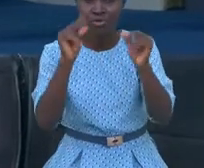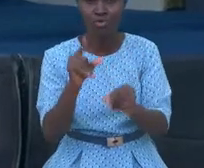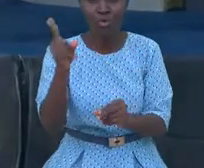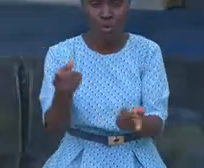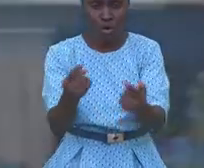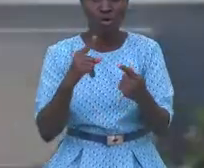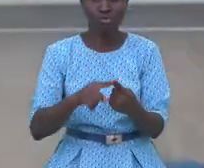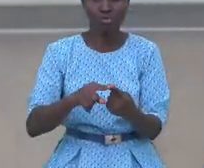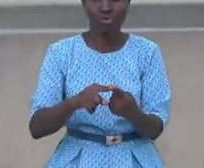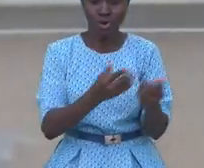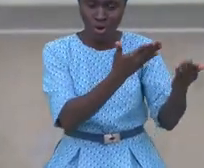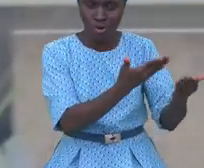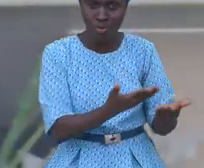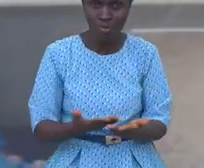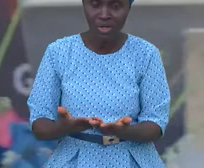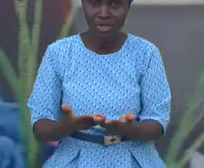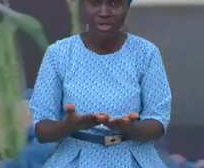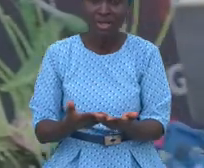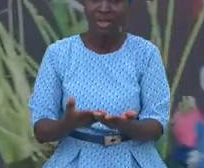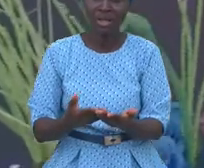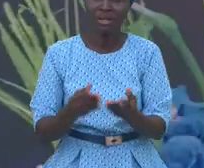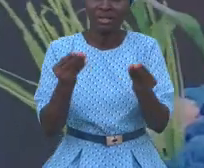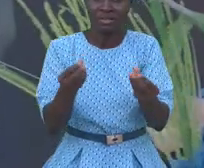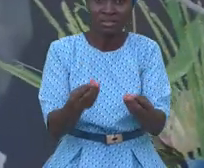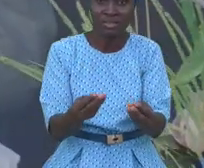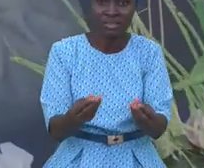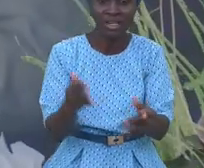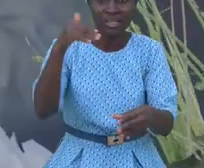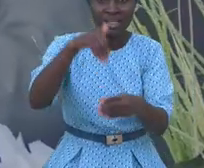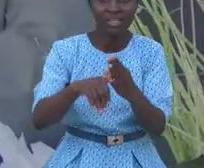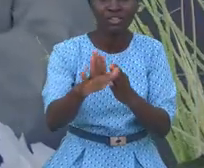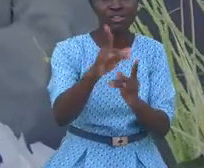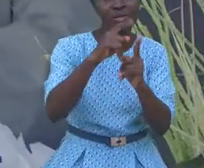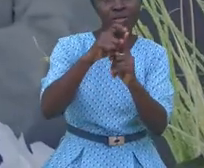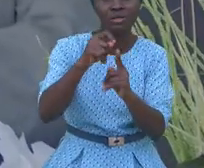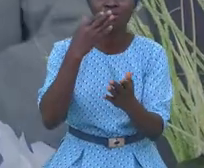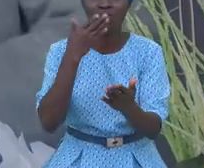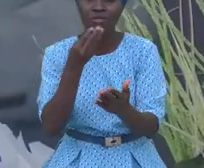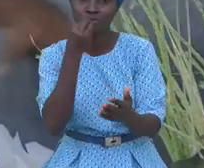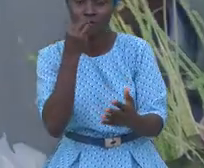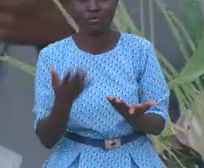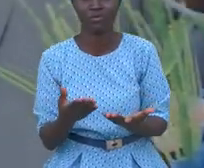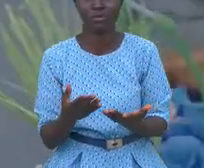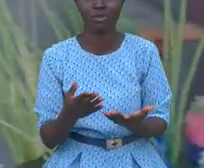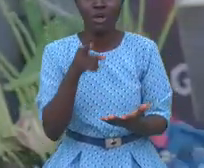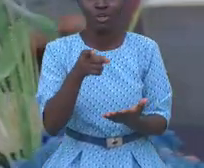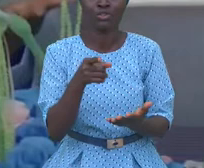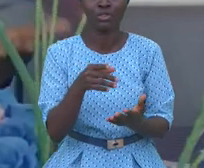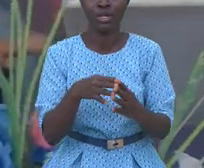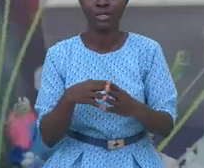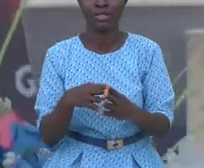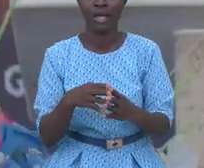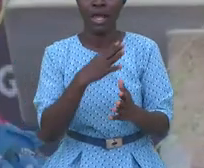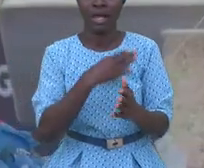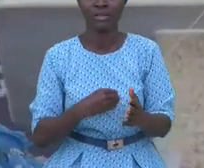you're watching. Look at Abraham. He was sacrificing to God. And the birds were coming. They wanted to take part of